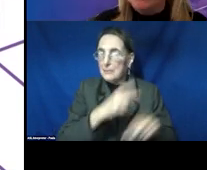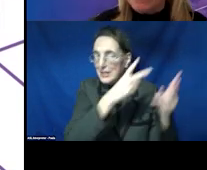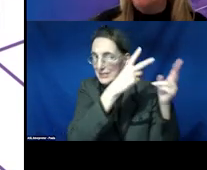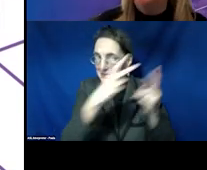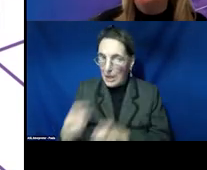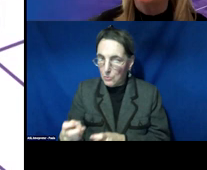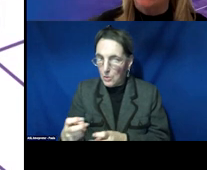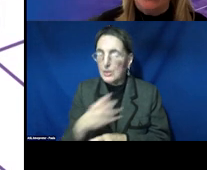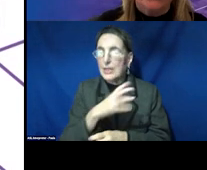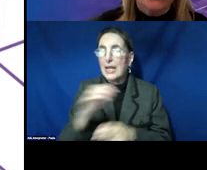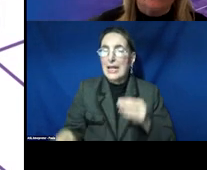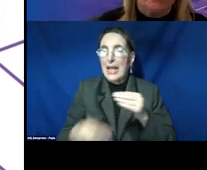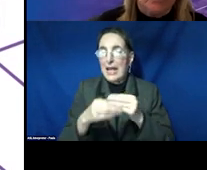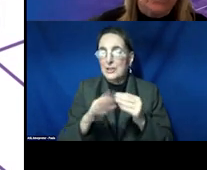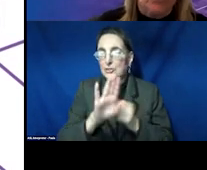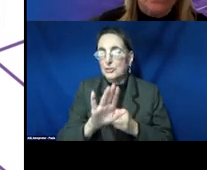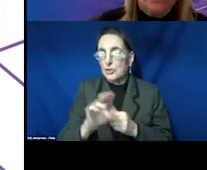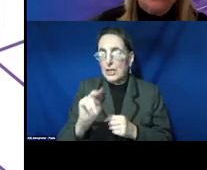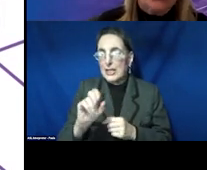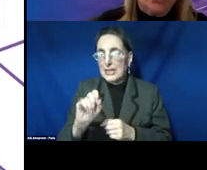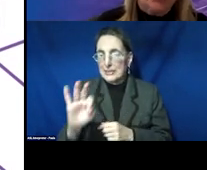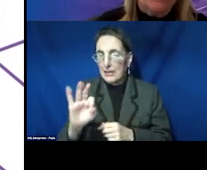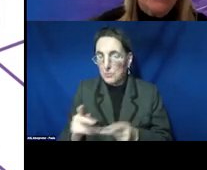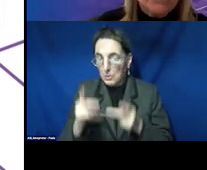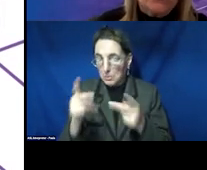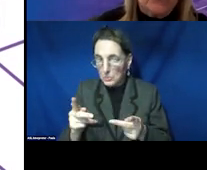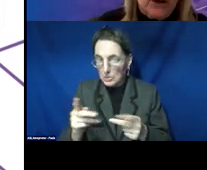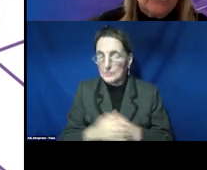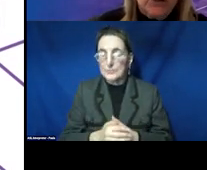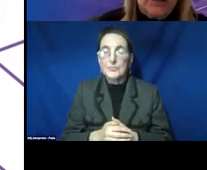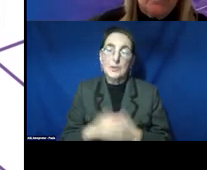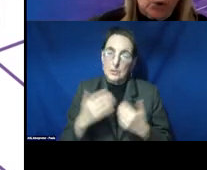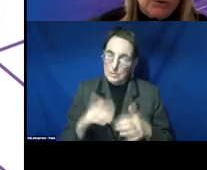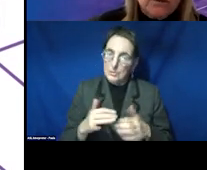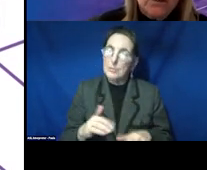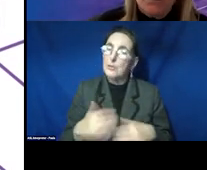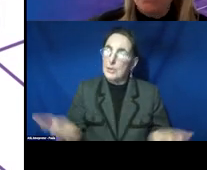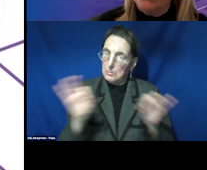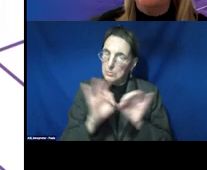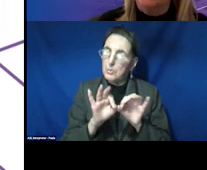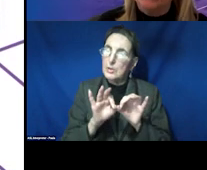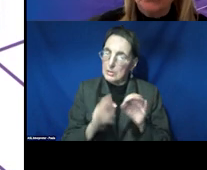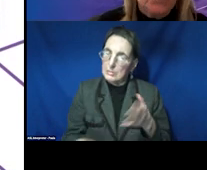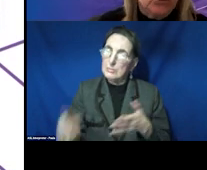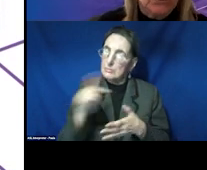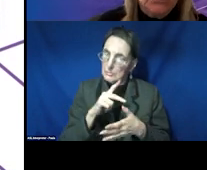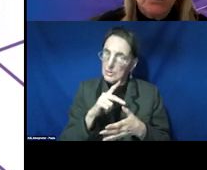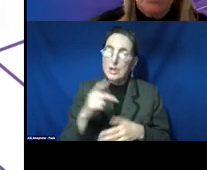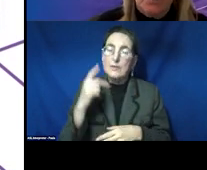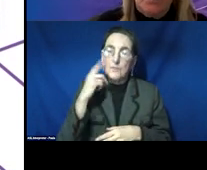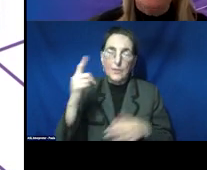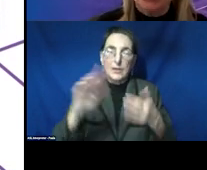and added to your NSF proposal. So this is very, very important to the